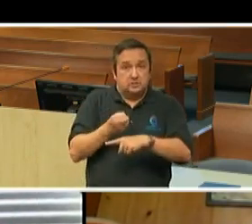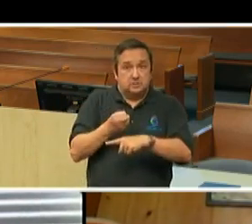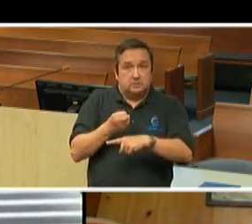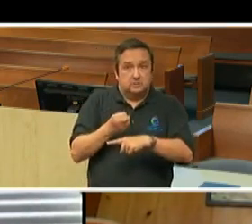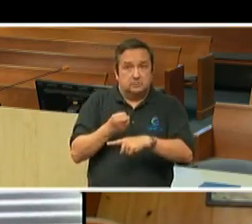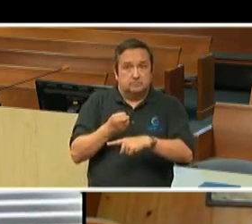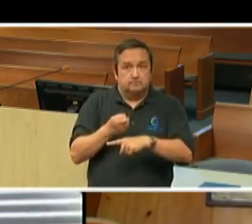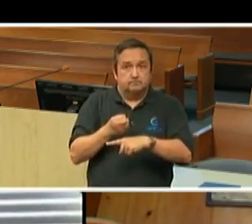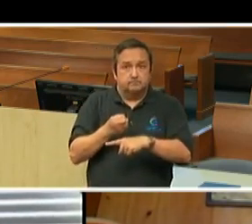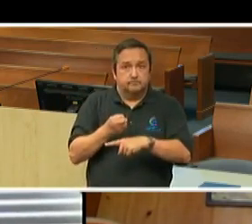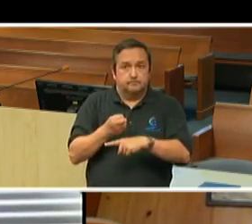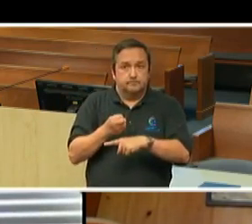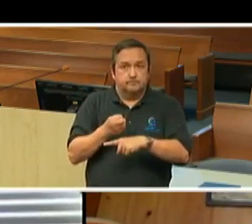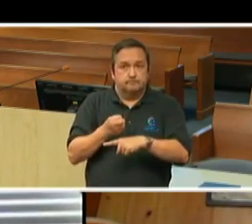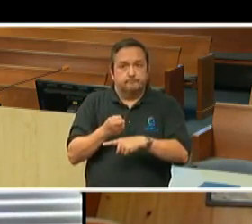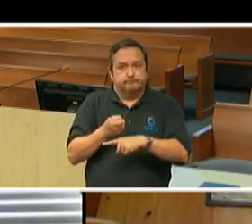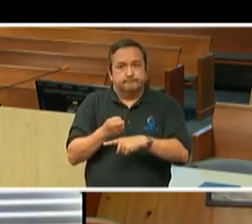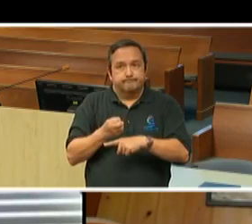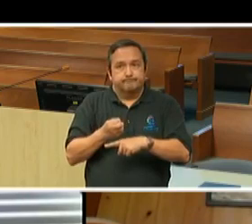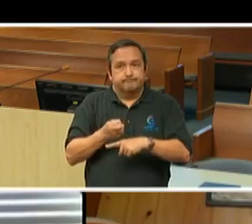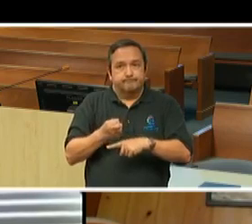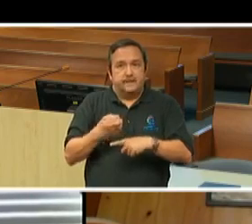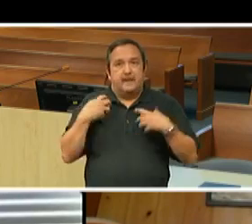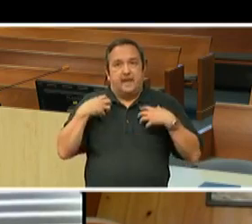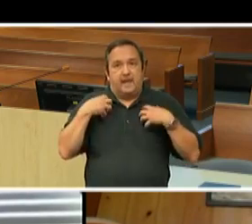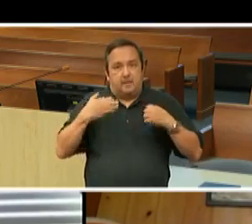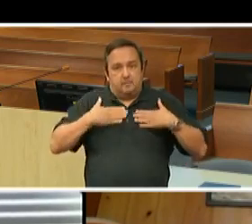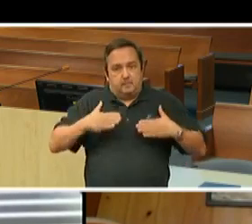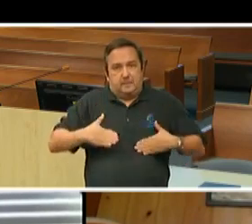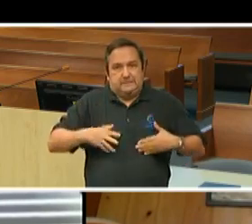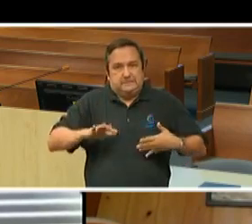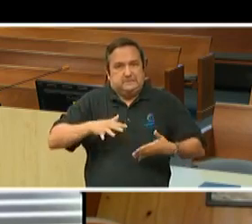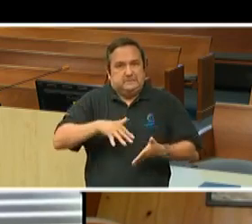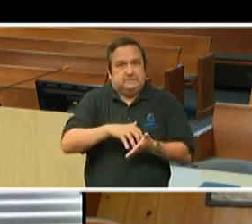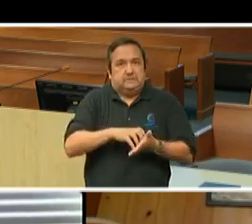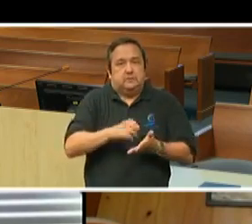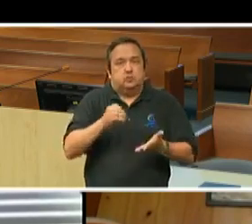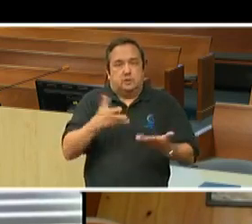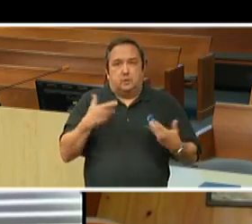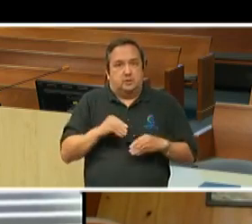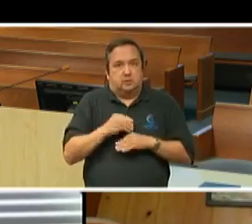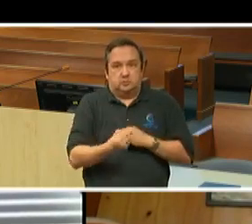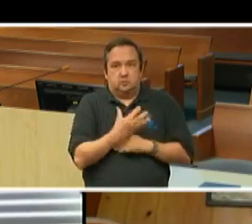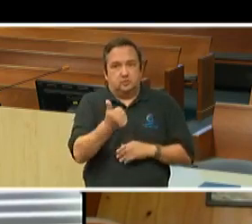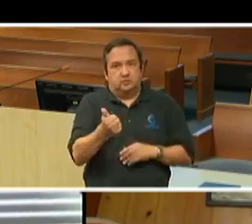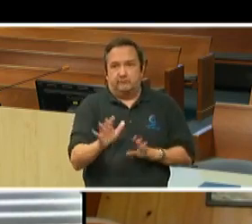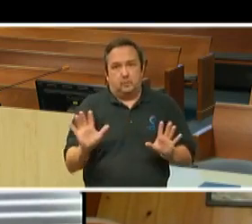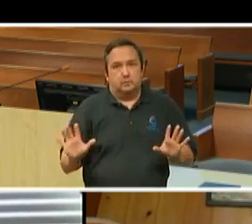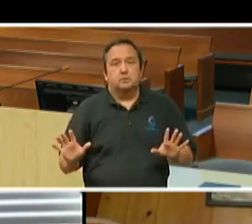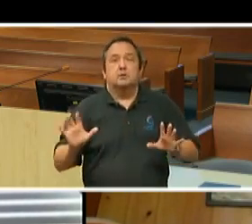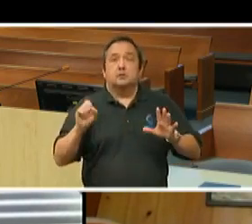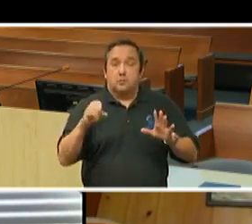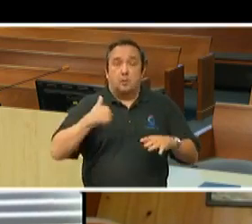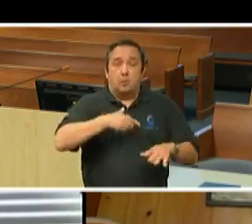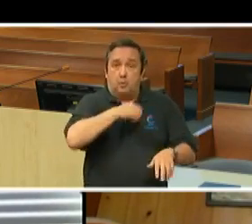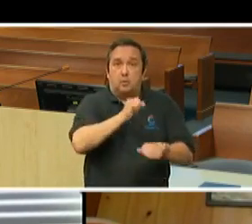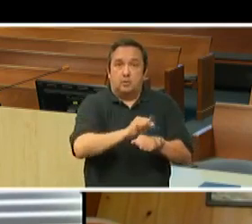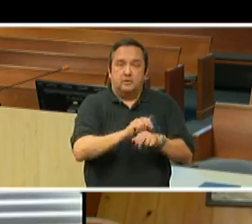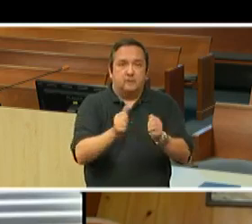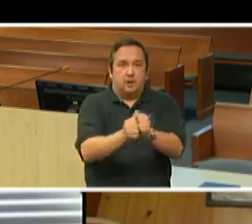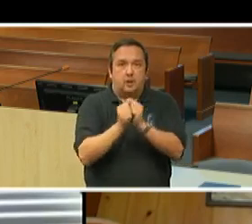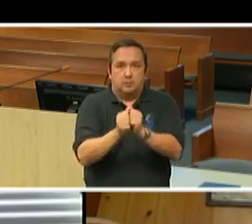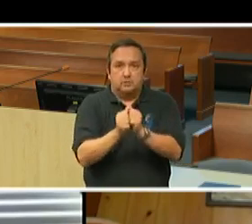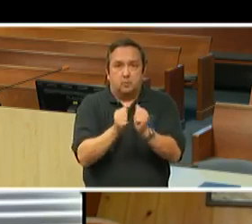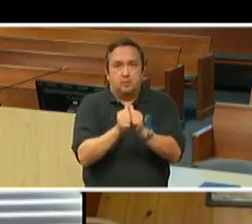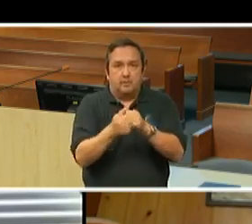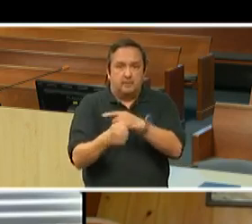she's immunocompromised and is not going to expose herself. So, we are working very closely with